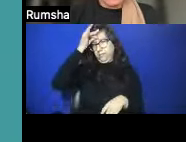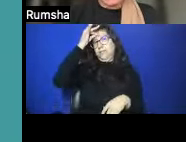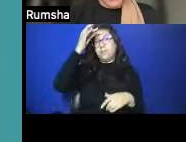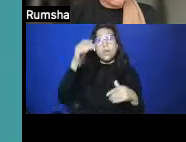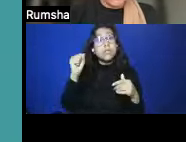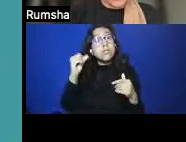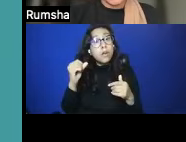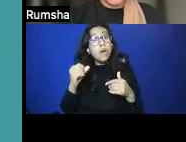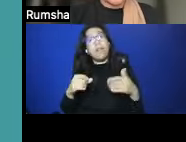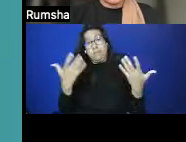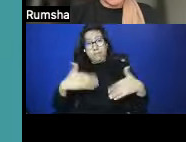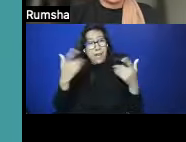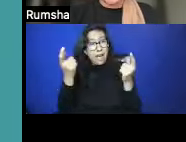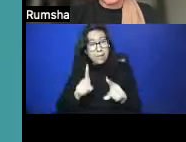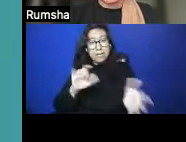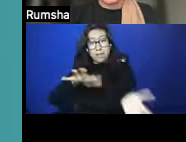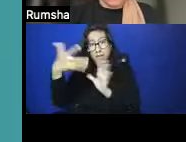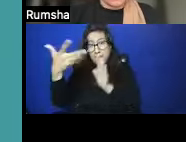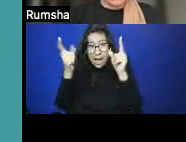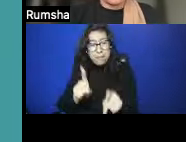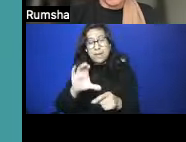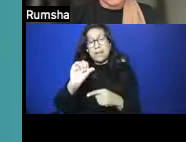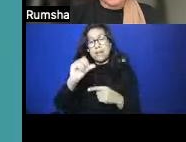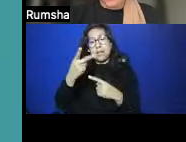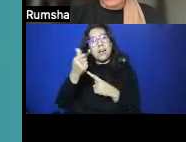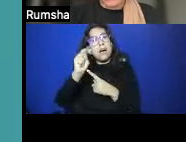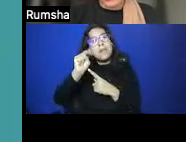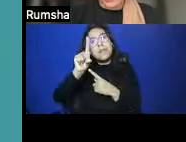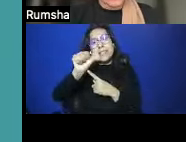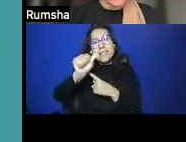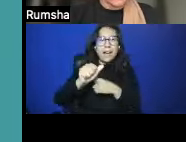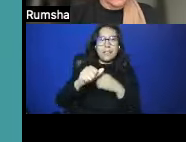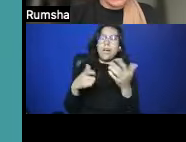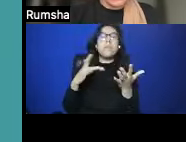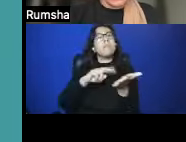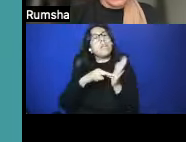policing, despite proof that policing does not address the root causes of violence in our communities.